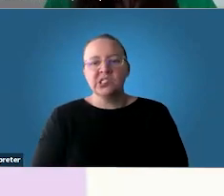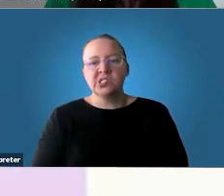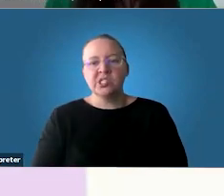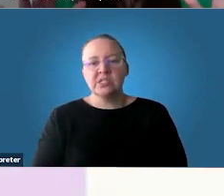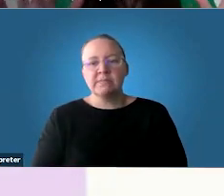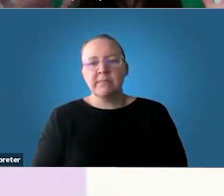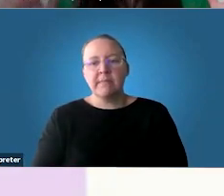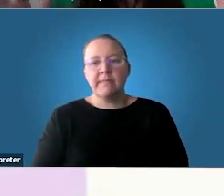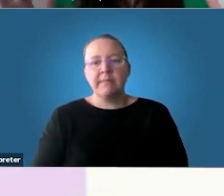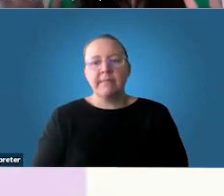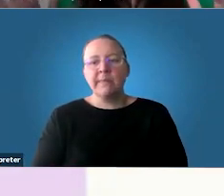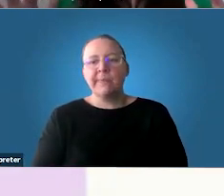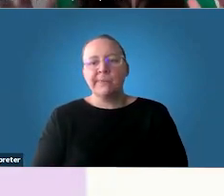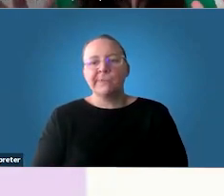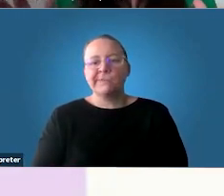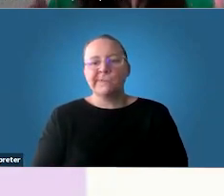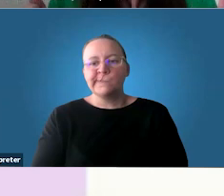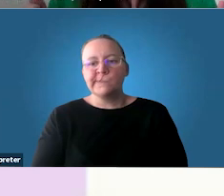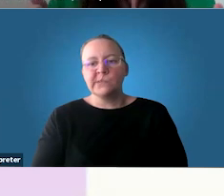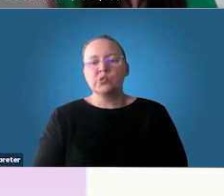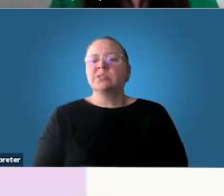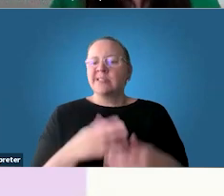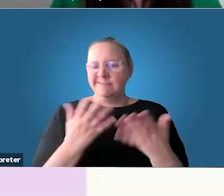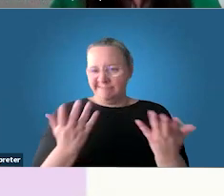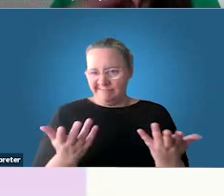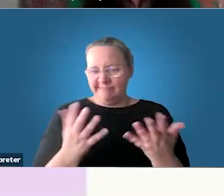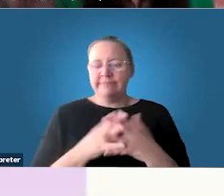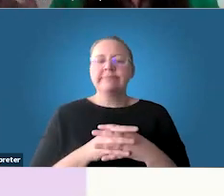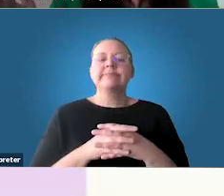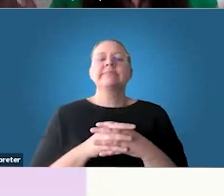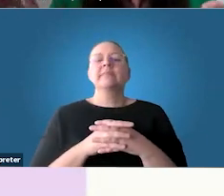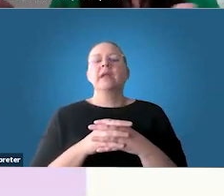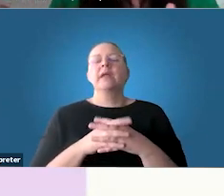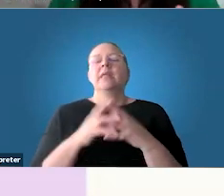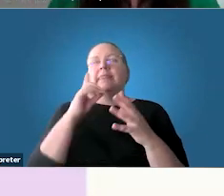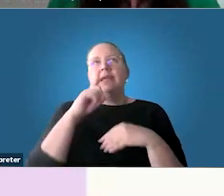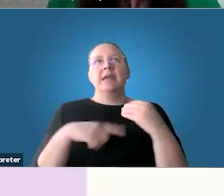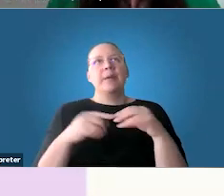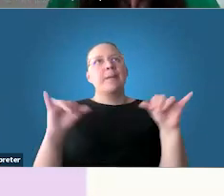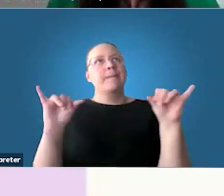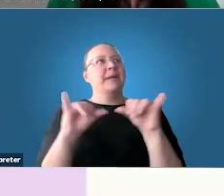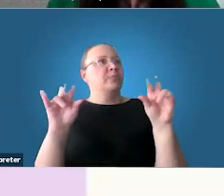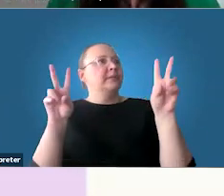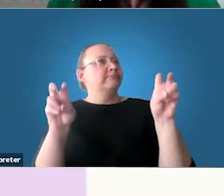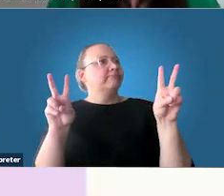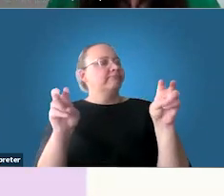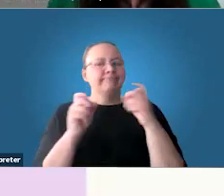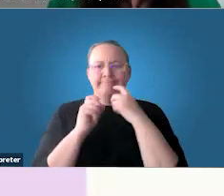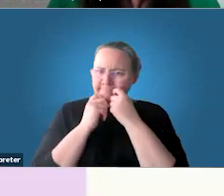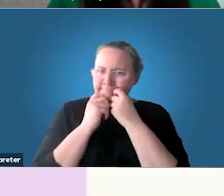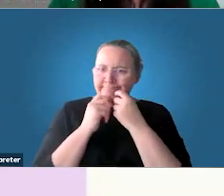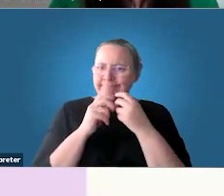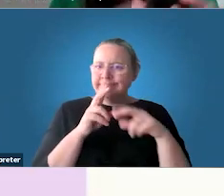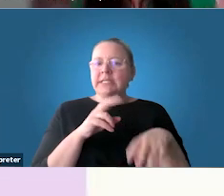So, we just briefly wanted to talk about how are we thinking about measurement? So we want to